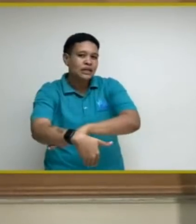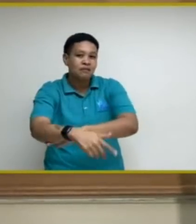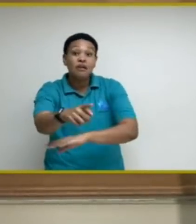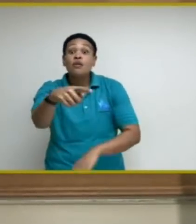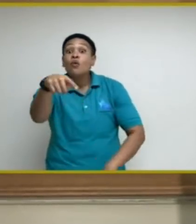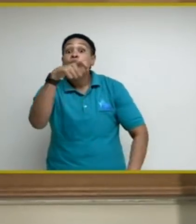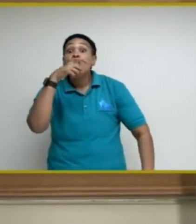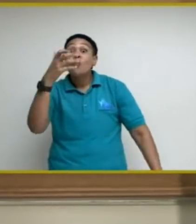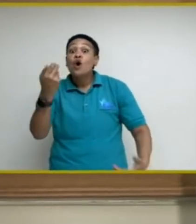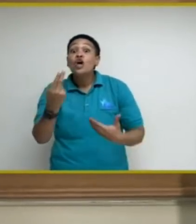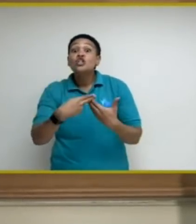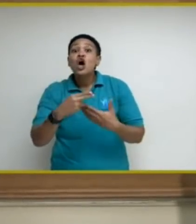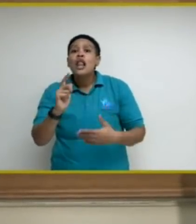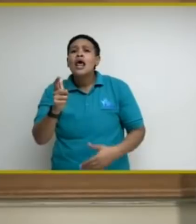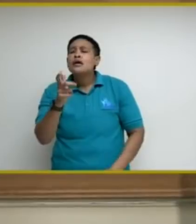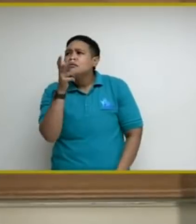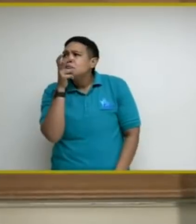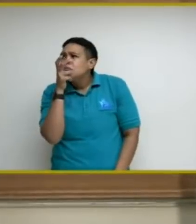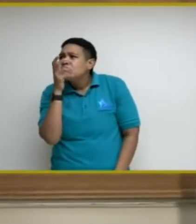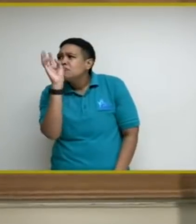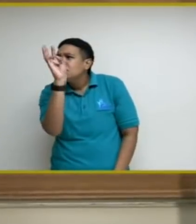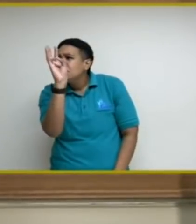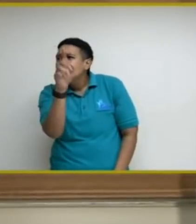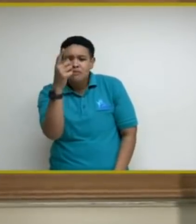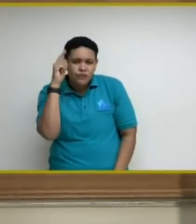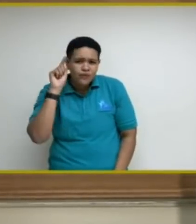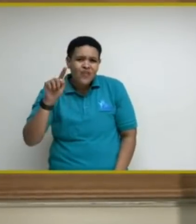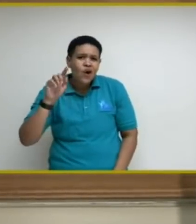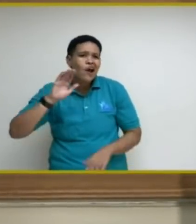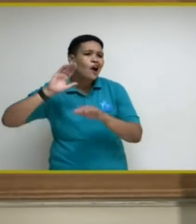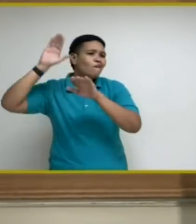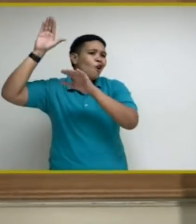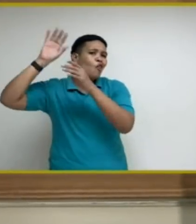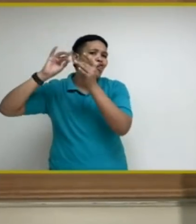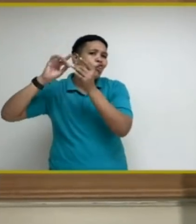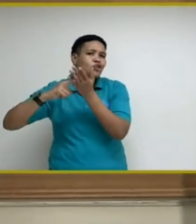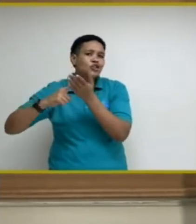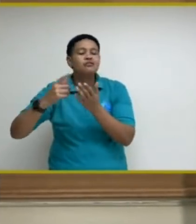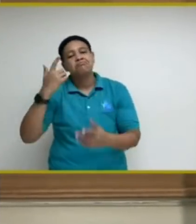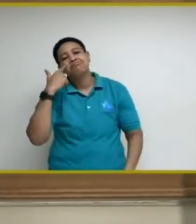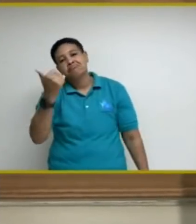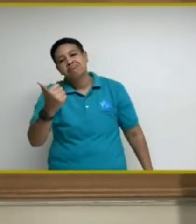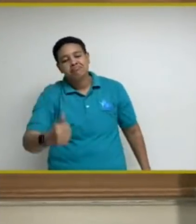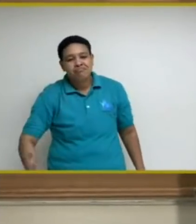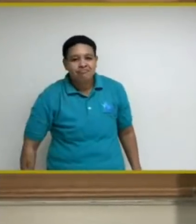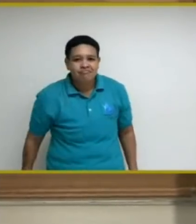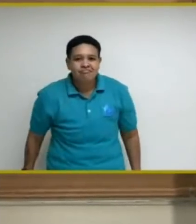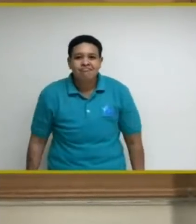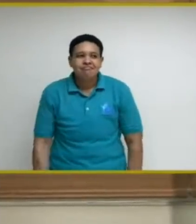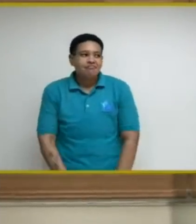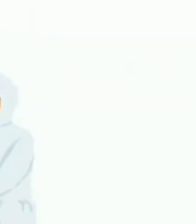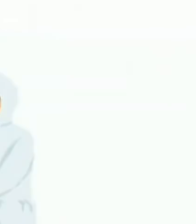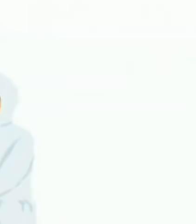those who would like to join after 6 o'clock for the diaspora discussion. Thank you.